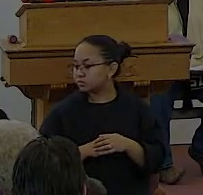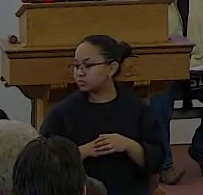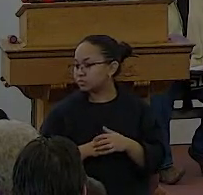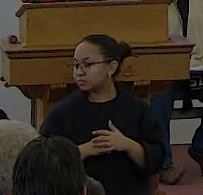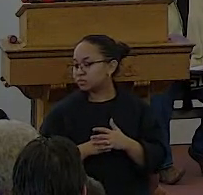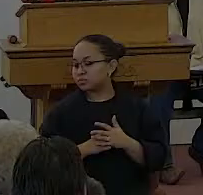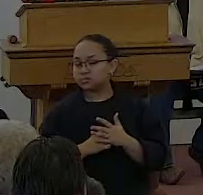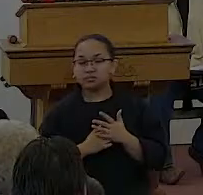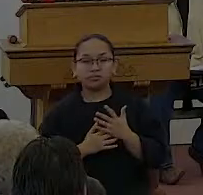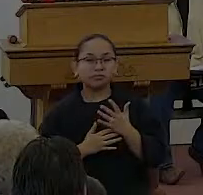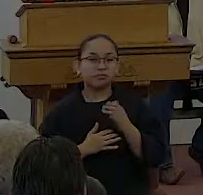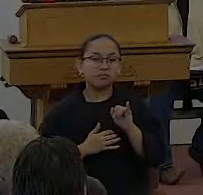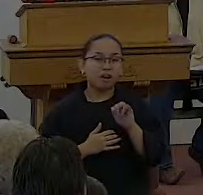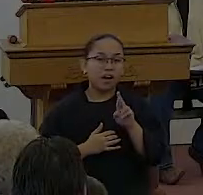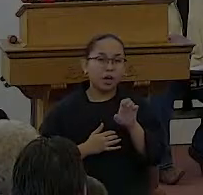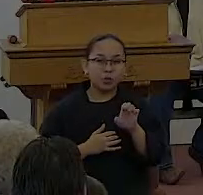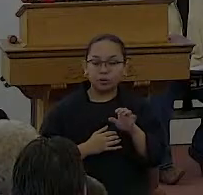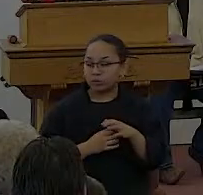ire,